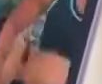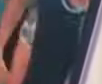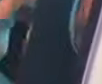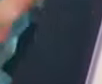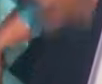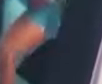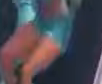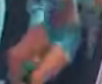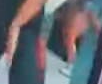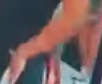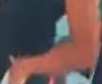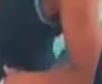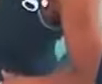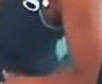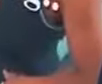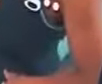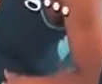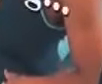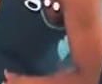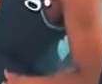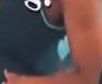when me touch down, bed I broke down.